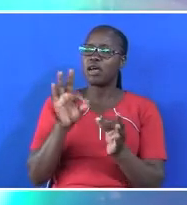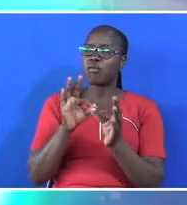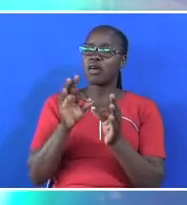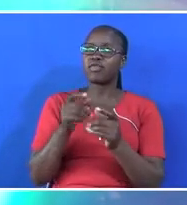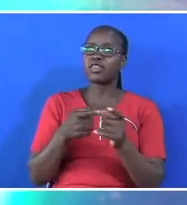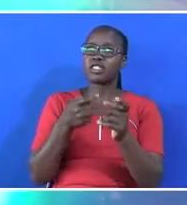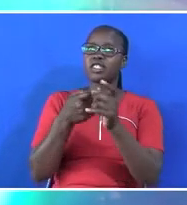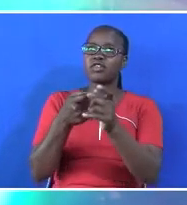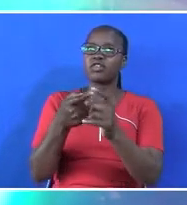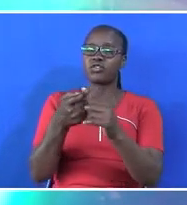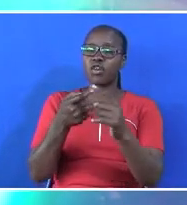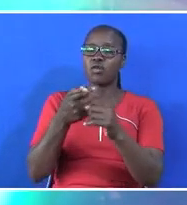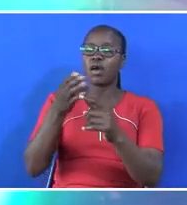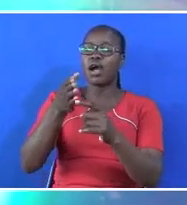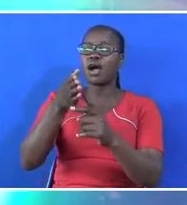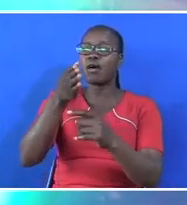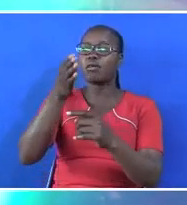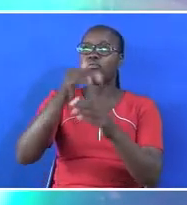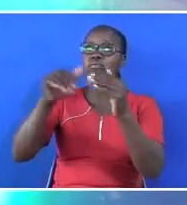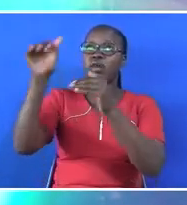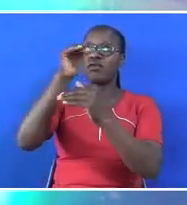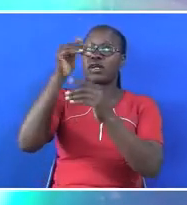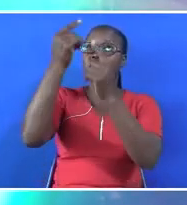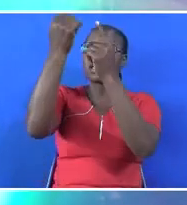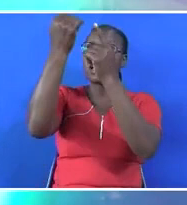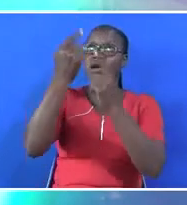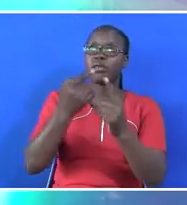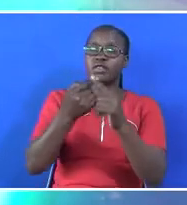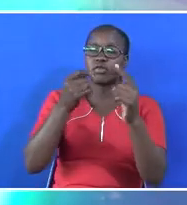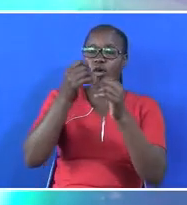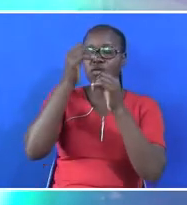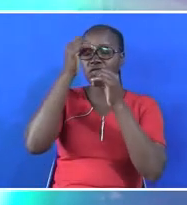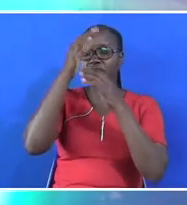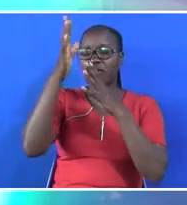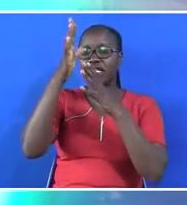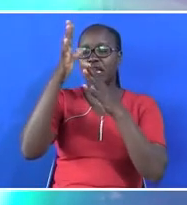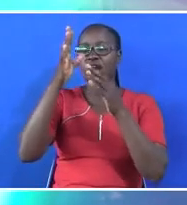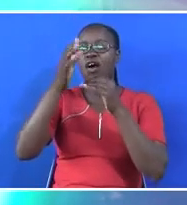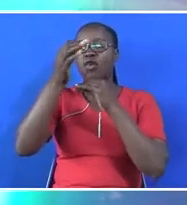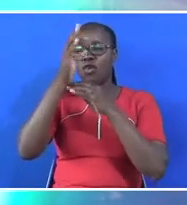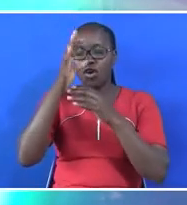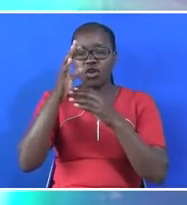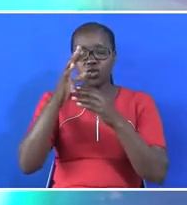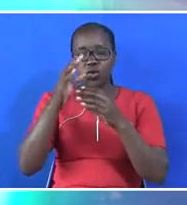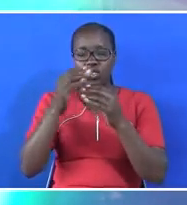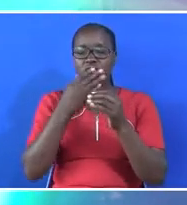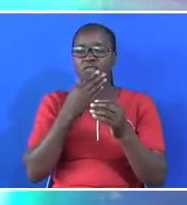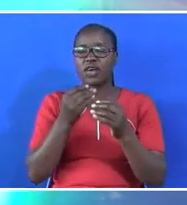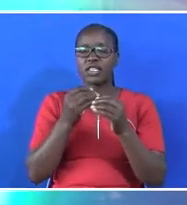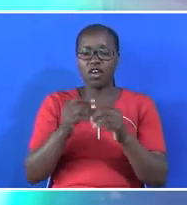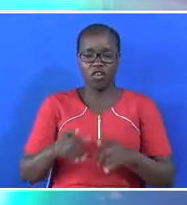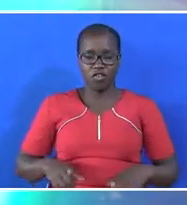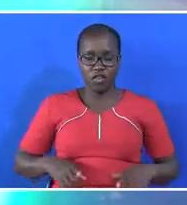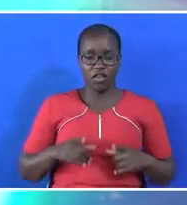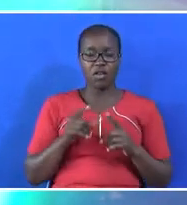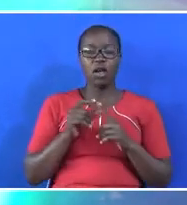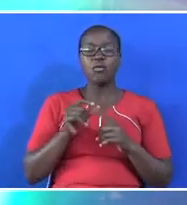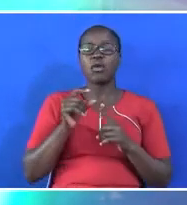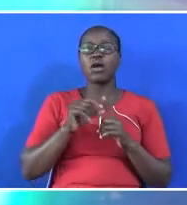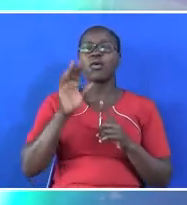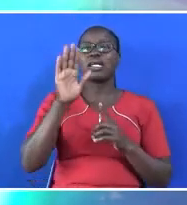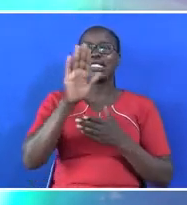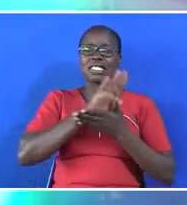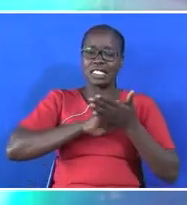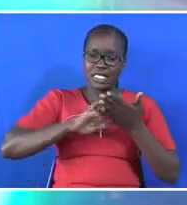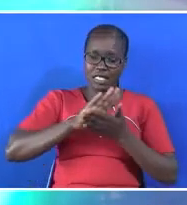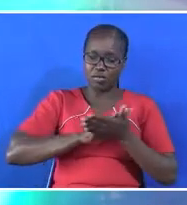above and cometh down from the Father of lights. And God, who is the Father of lights, by his word